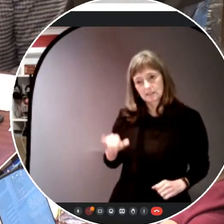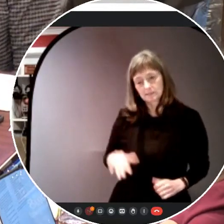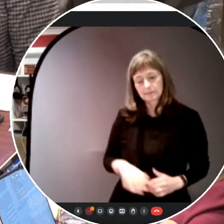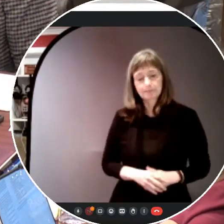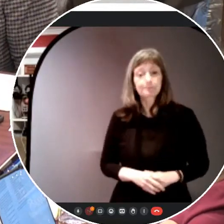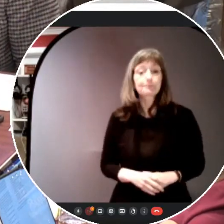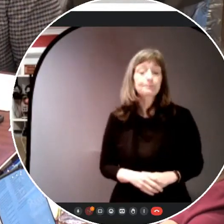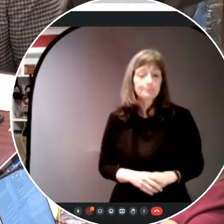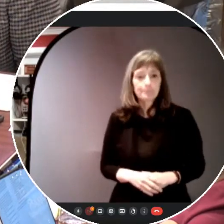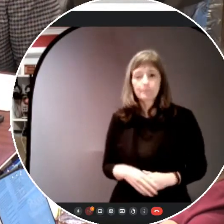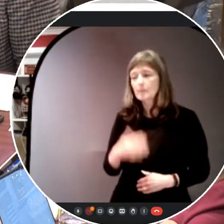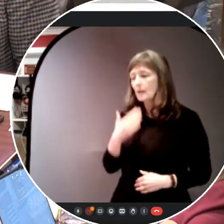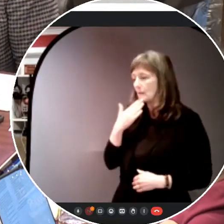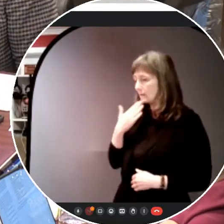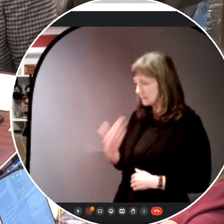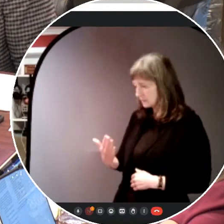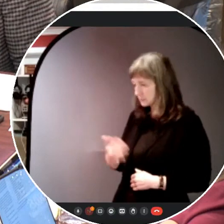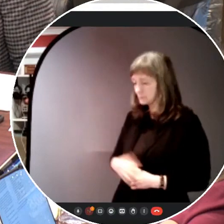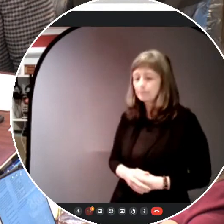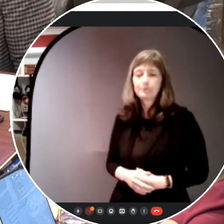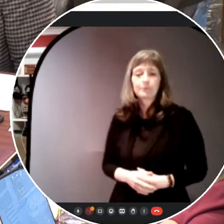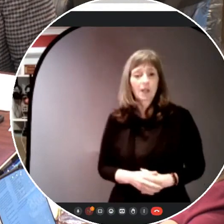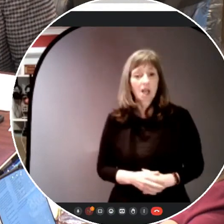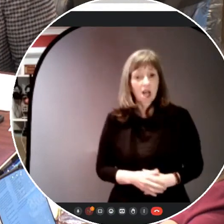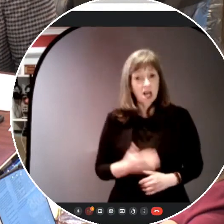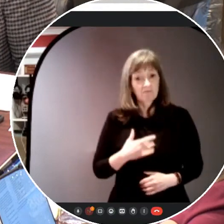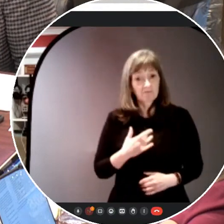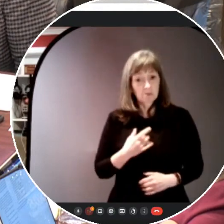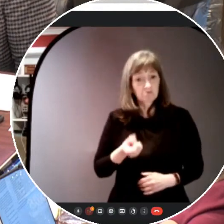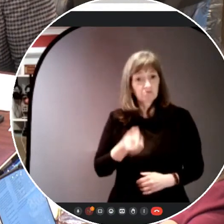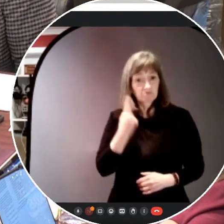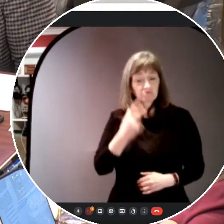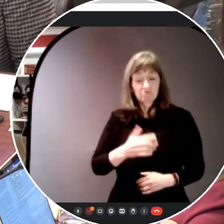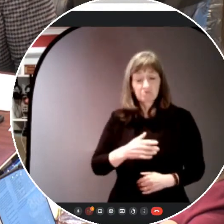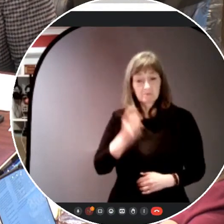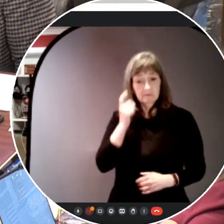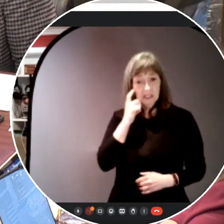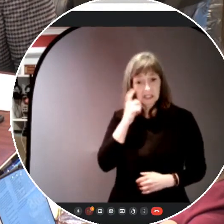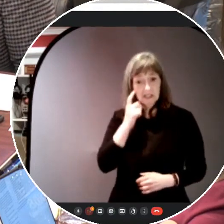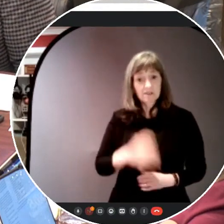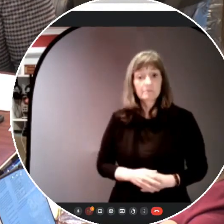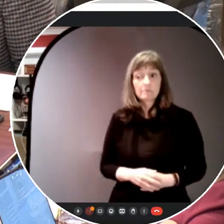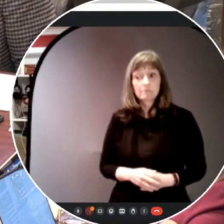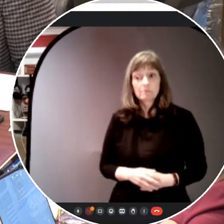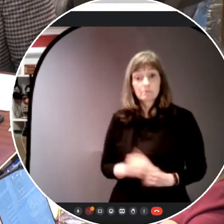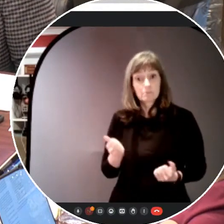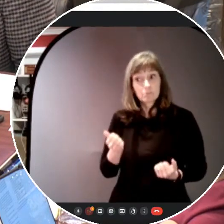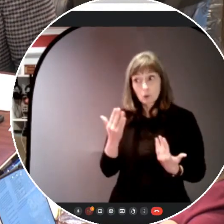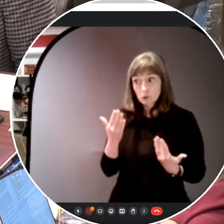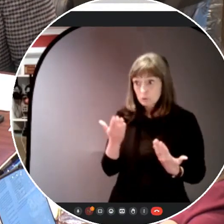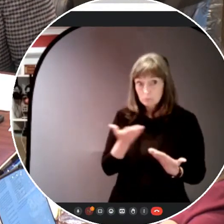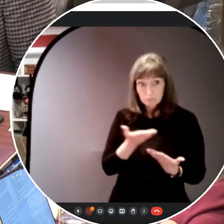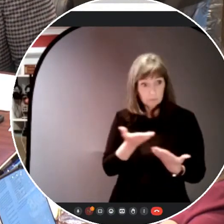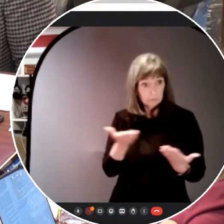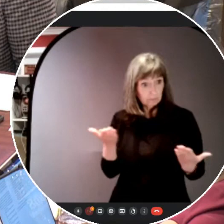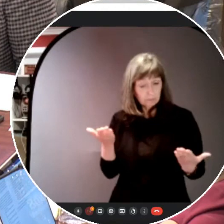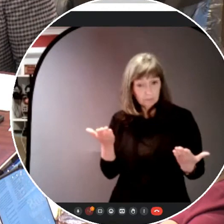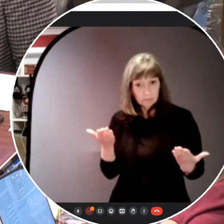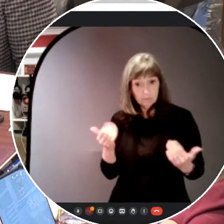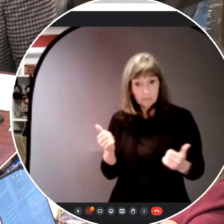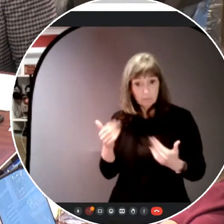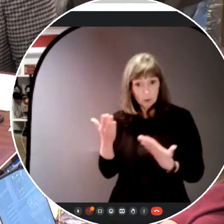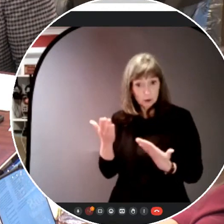Appreciate that very much, Mr. Hall, and I think that makes a lot of sense. I'm going to call for a motion on that now. Can I get someone to move it?